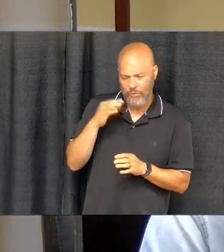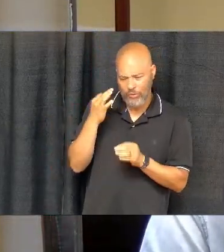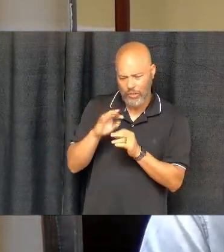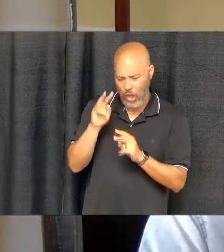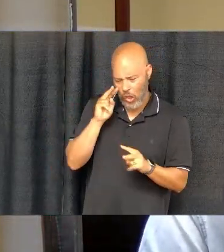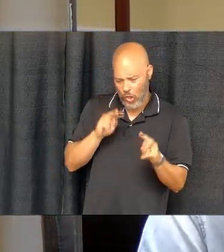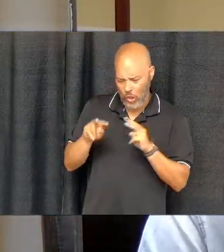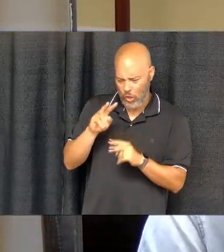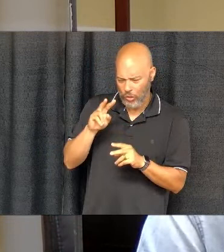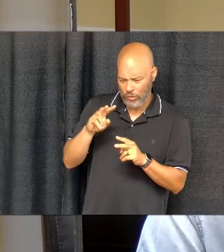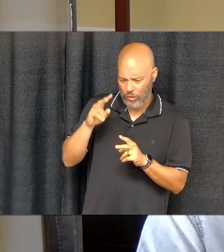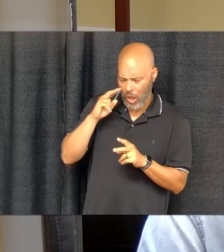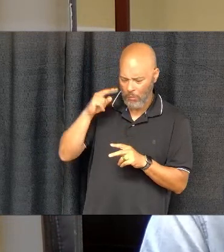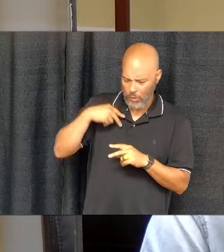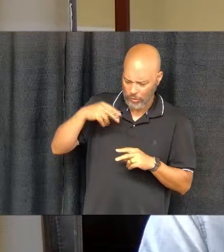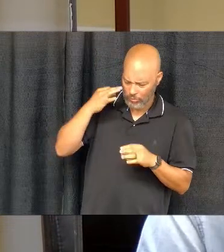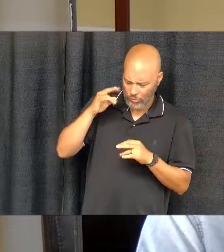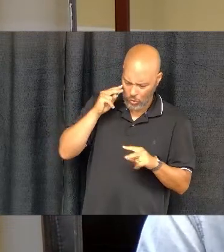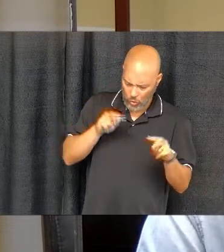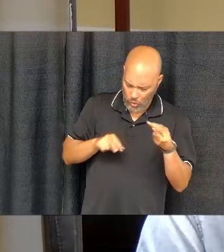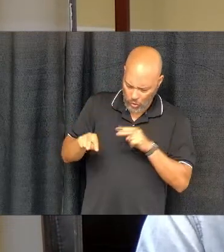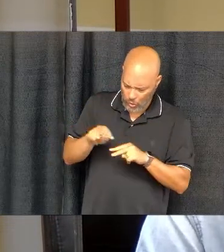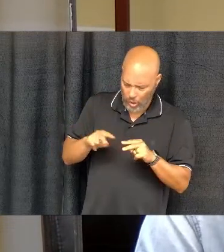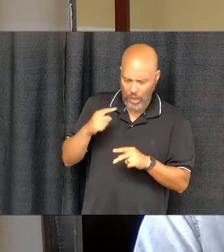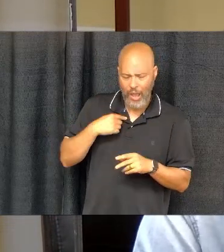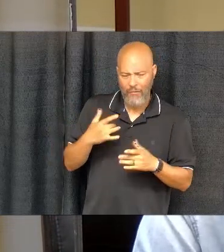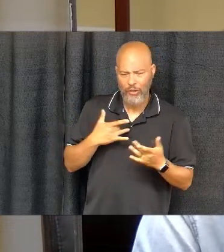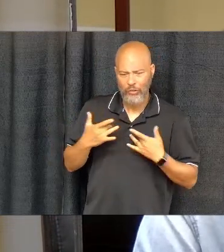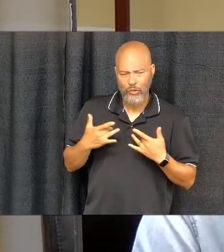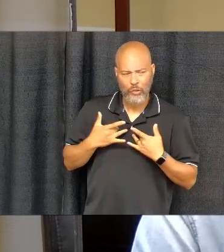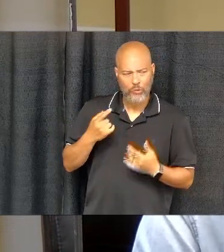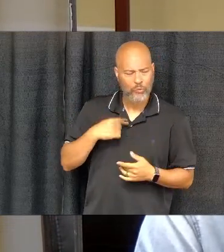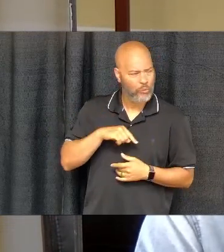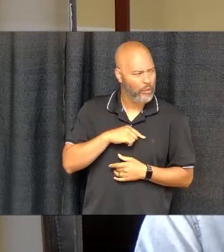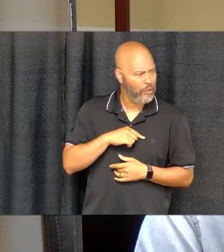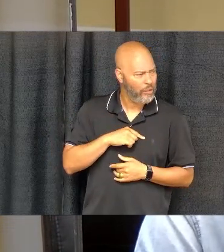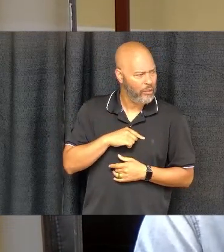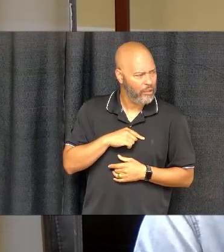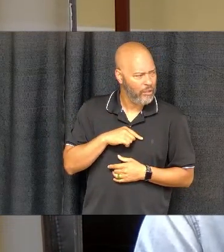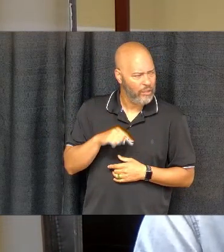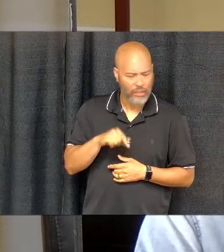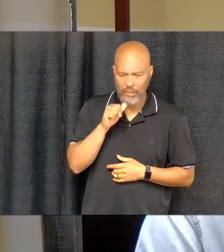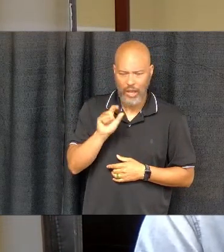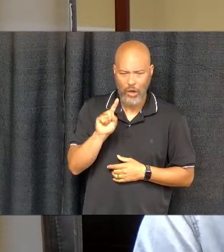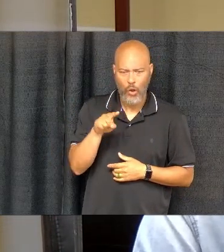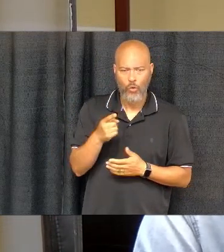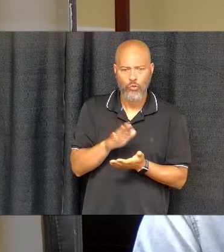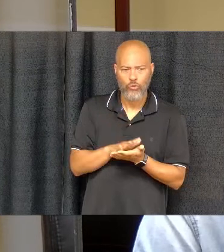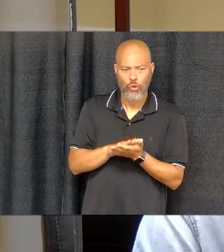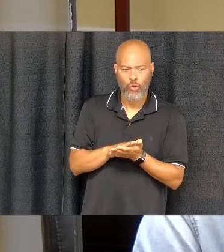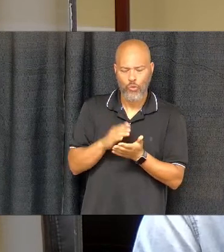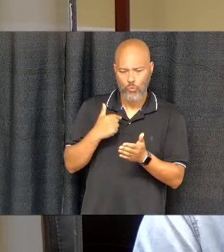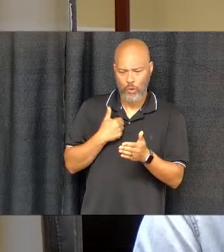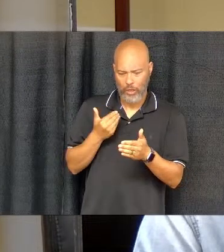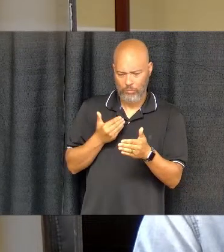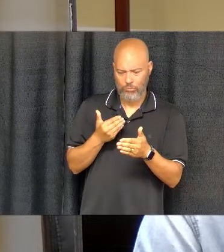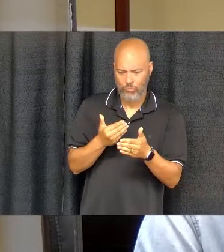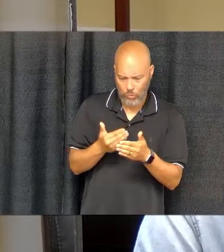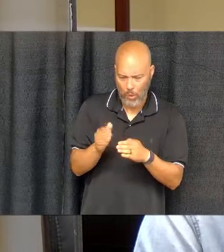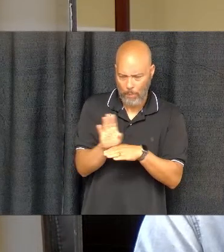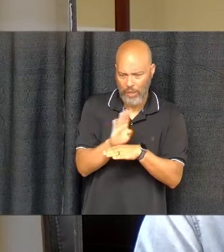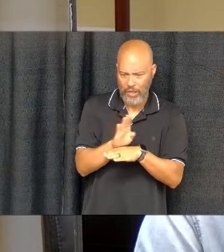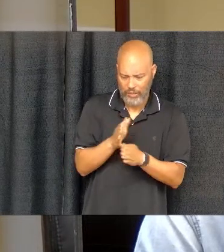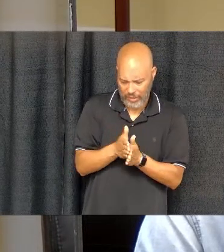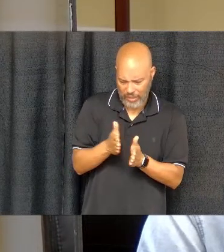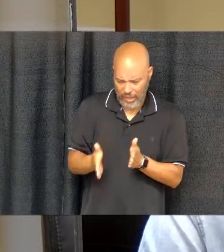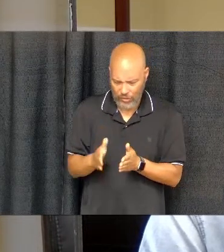the top down, I have concerns that we're, like, this isn't our only school, that we are encroaching with commercial next to